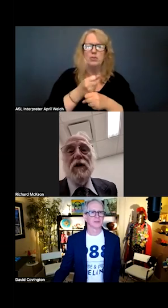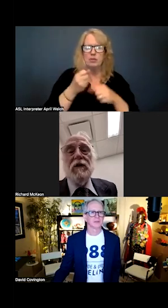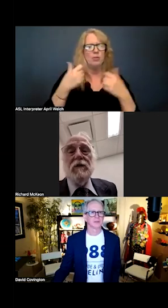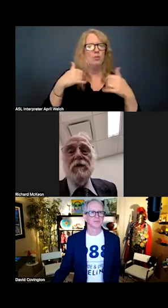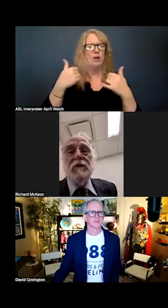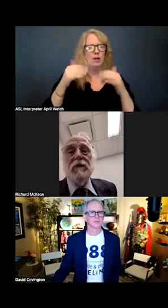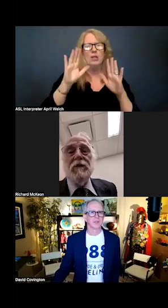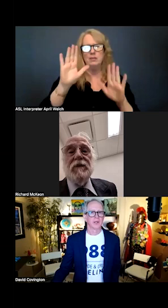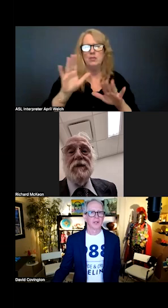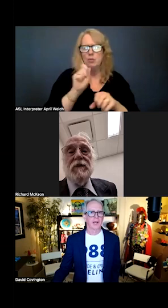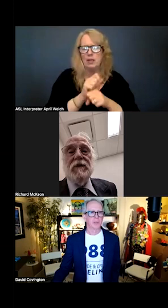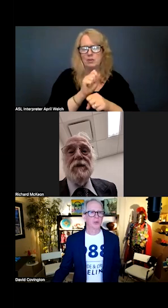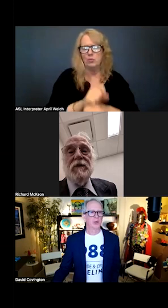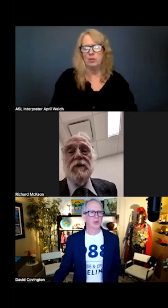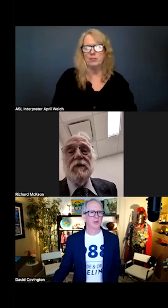tremendous work.